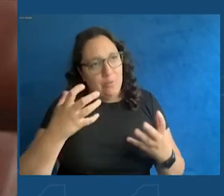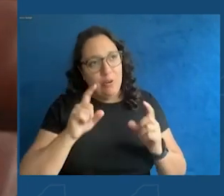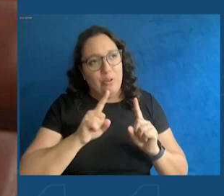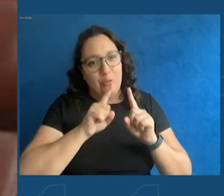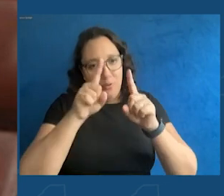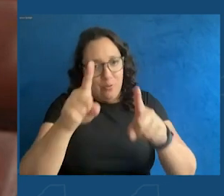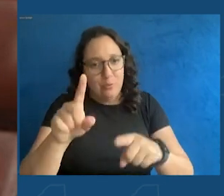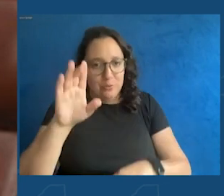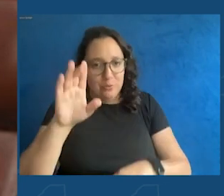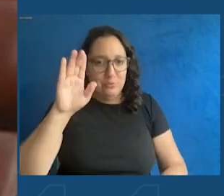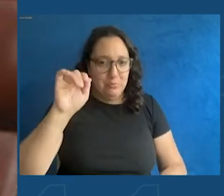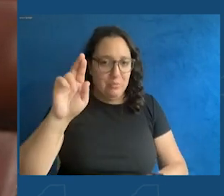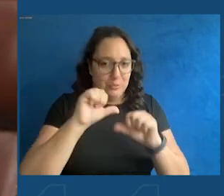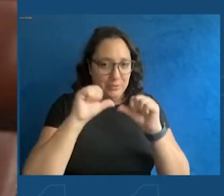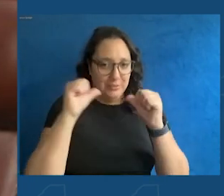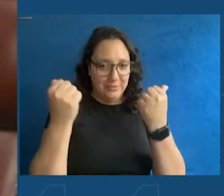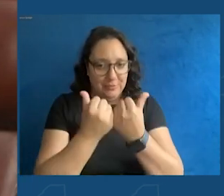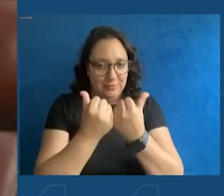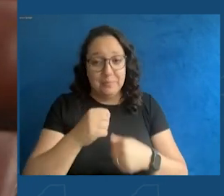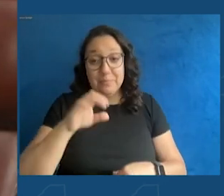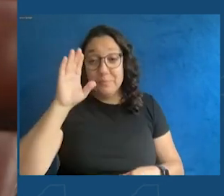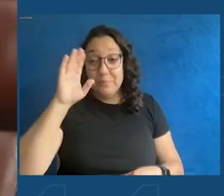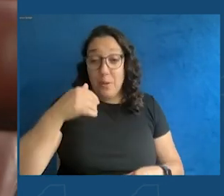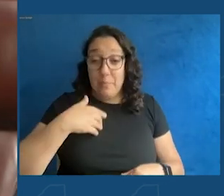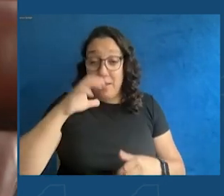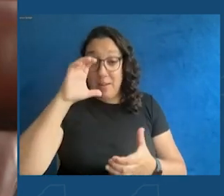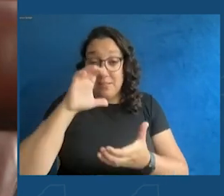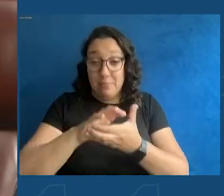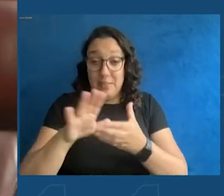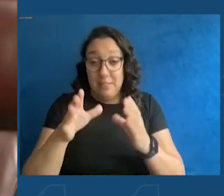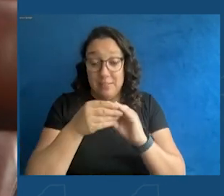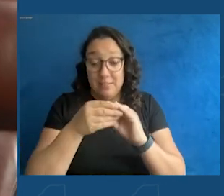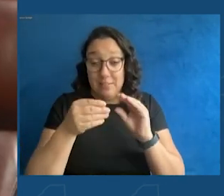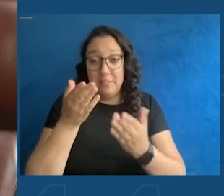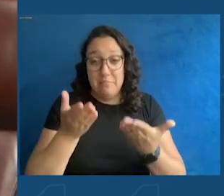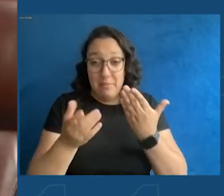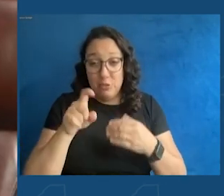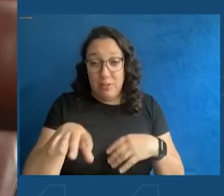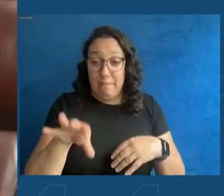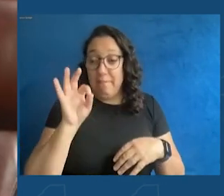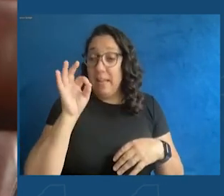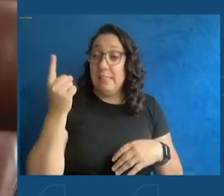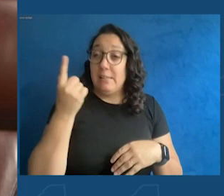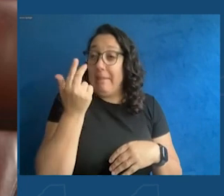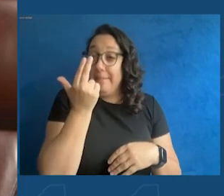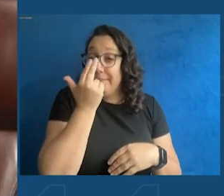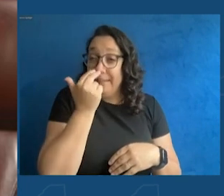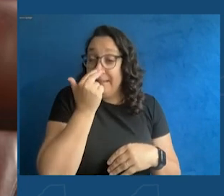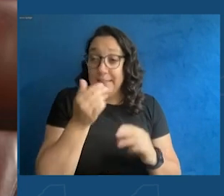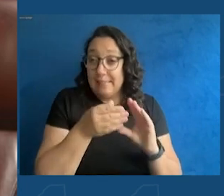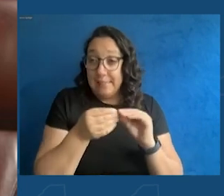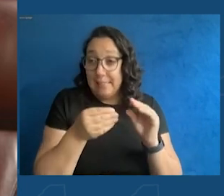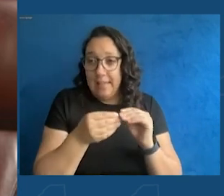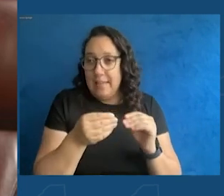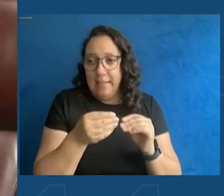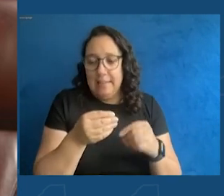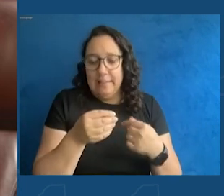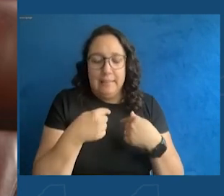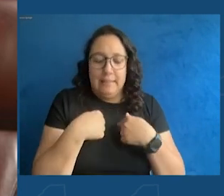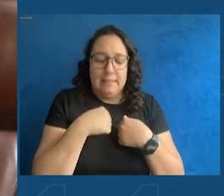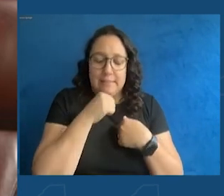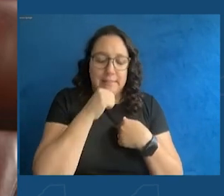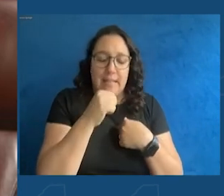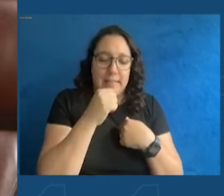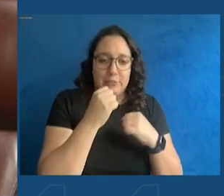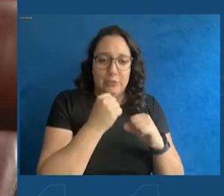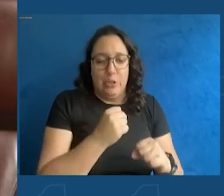Association. My husband suggested to me that I find something humorous to say, which is not always my strong suit, but it sounds like we've taken